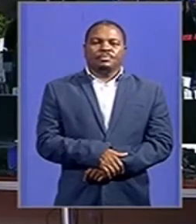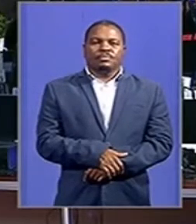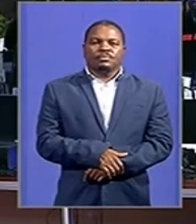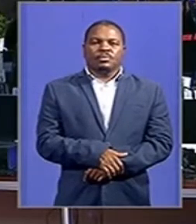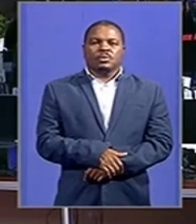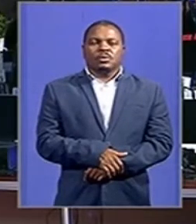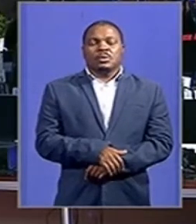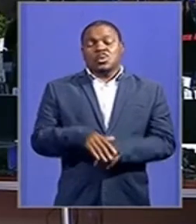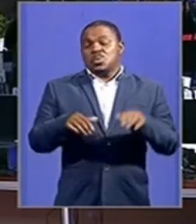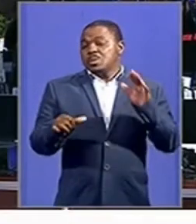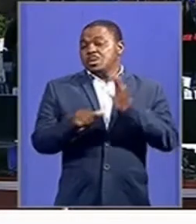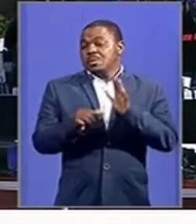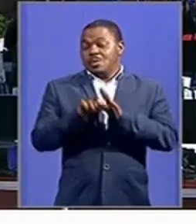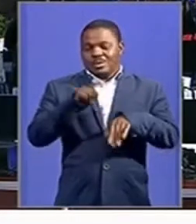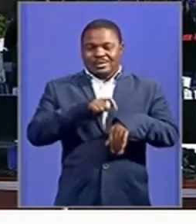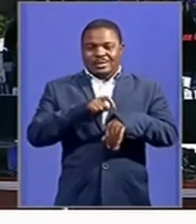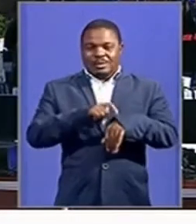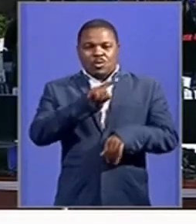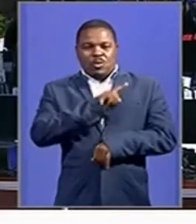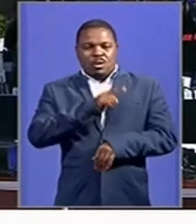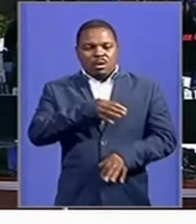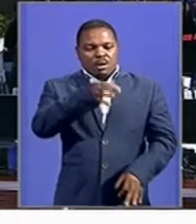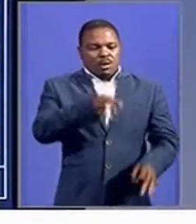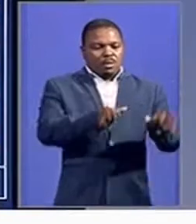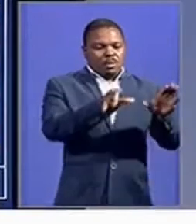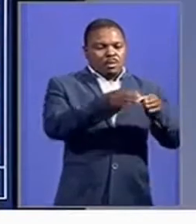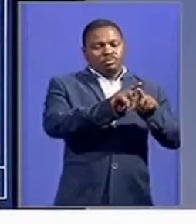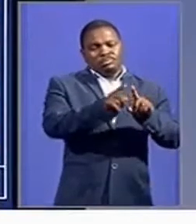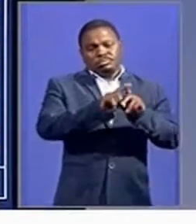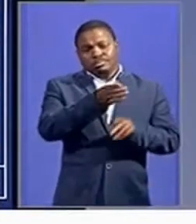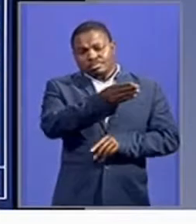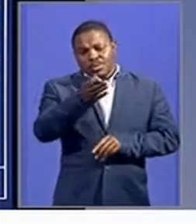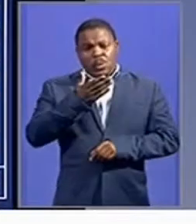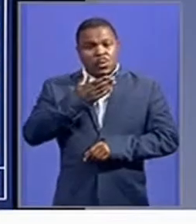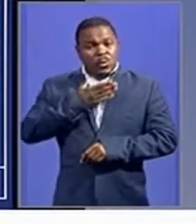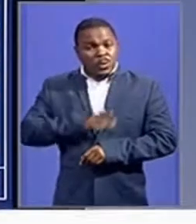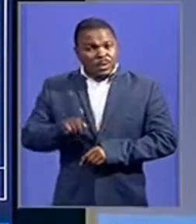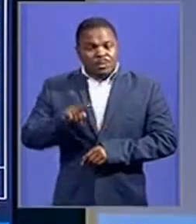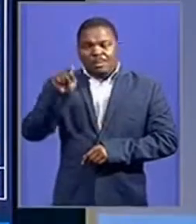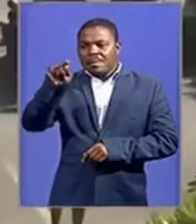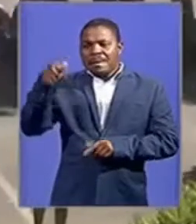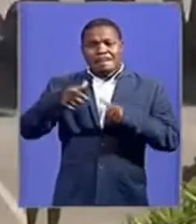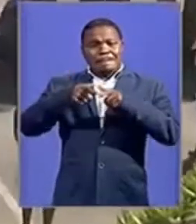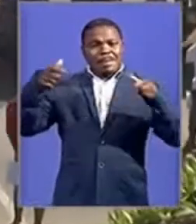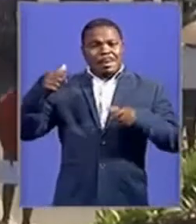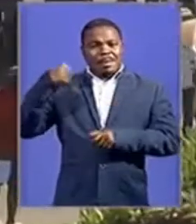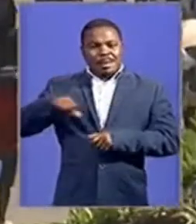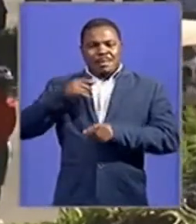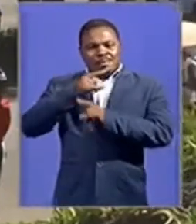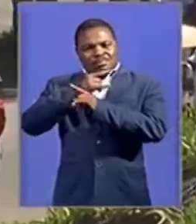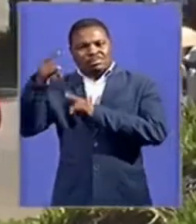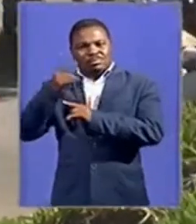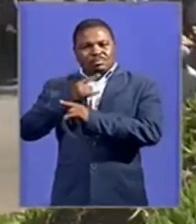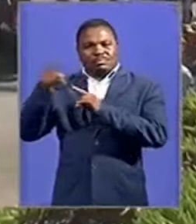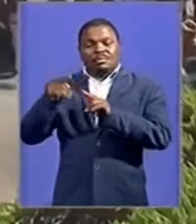Metsotso e hlokolosi haholo jwalo ka ha mekga ya dipolotiki ka ho fapana e batla taolo ya bommasepala ba baholo. Le ha o le jwalo mebileng